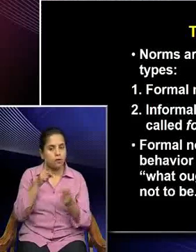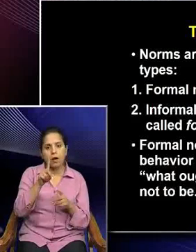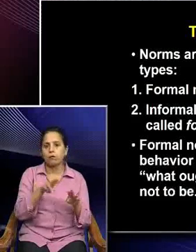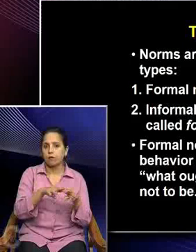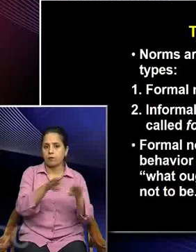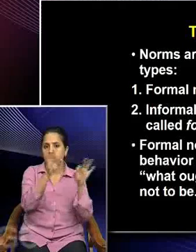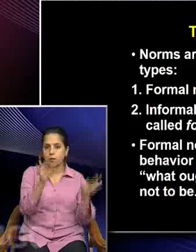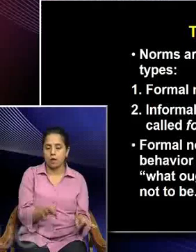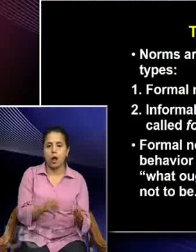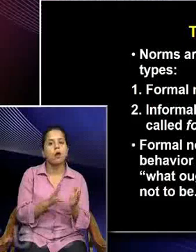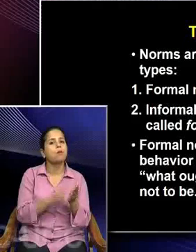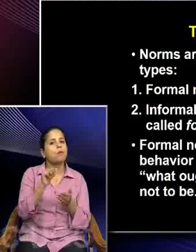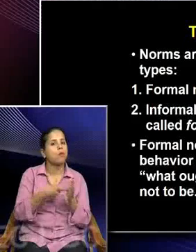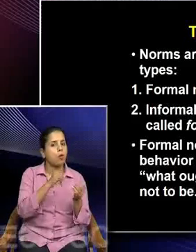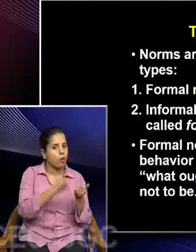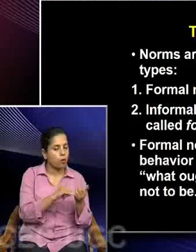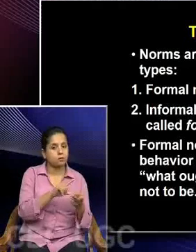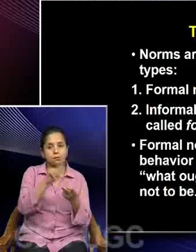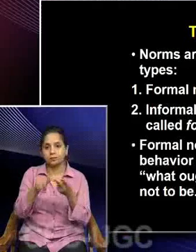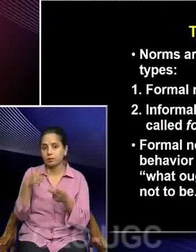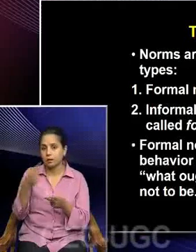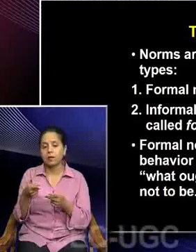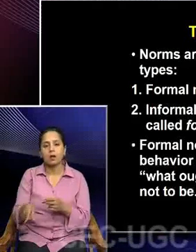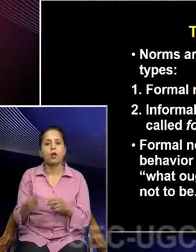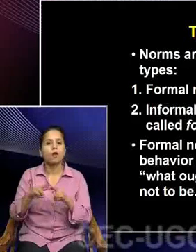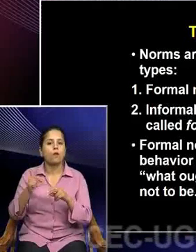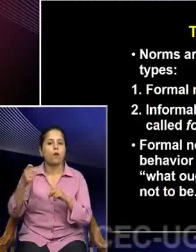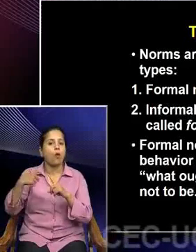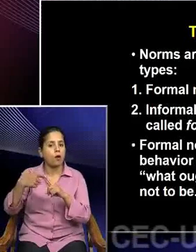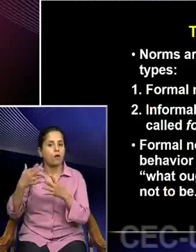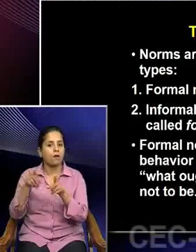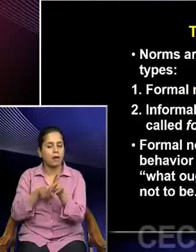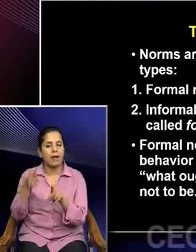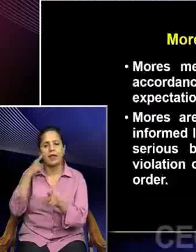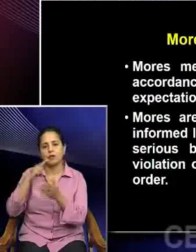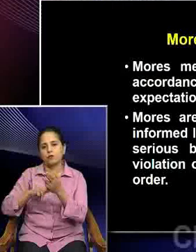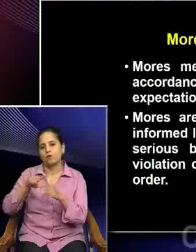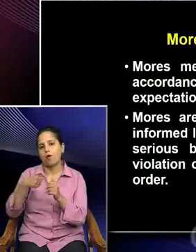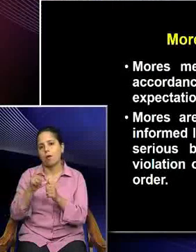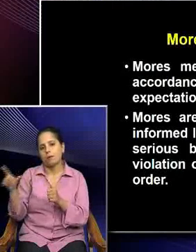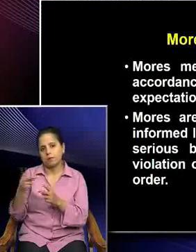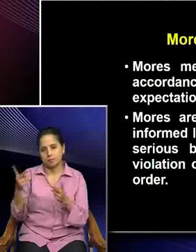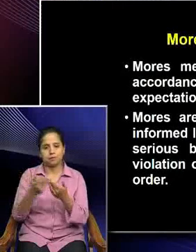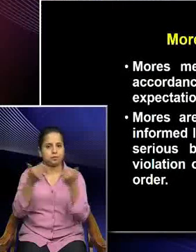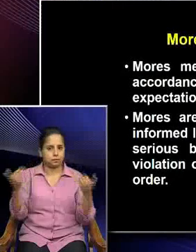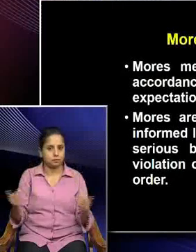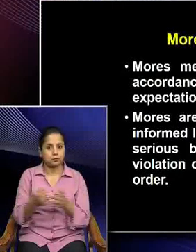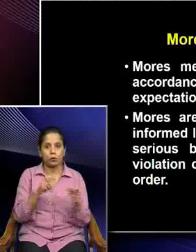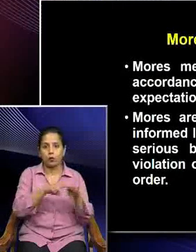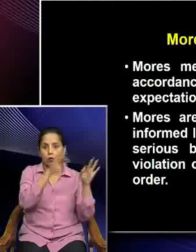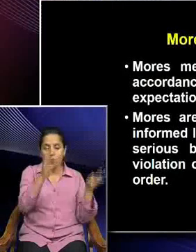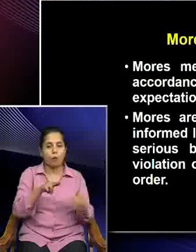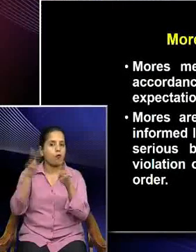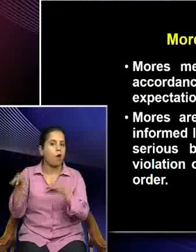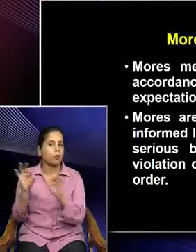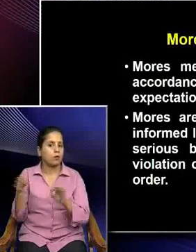that is mores, and the second is folkways, which is informal. Now mores are more in terms